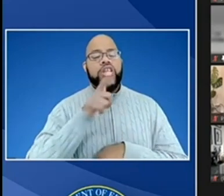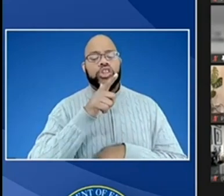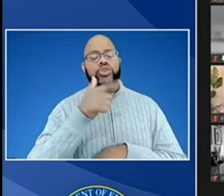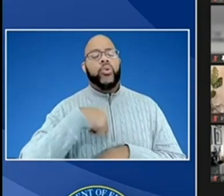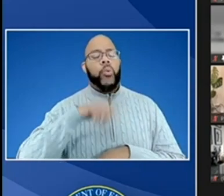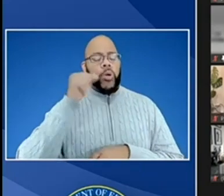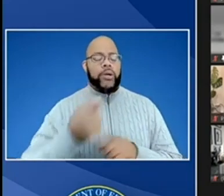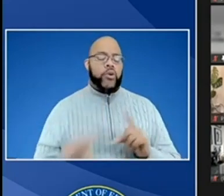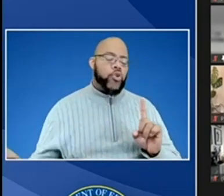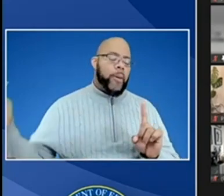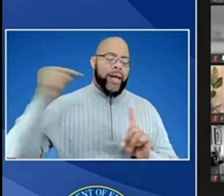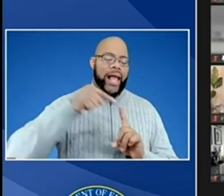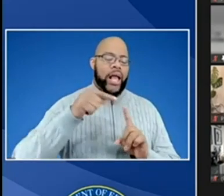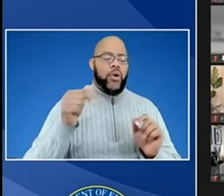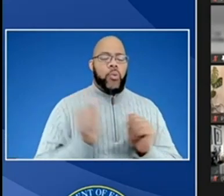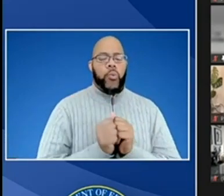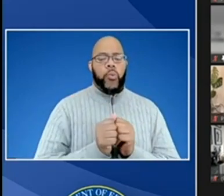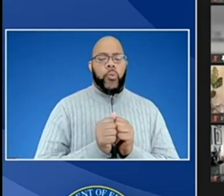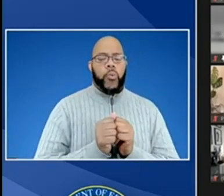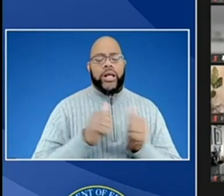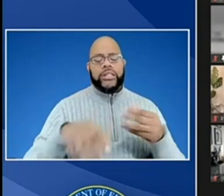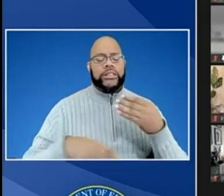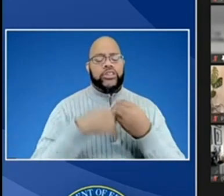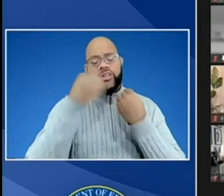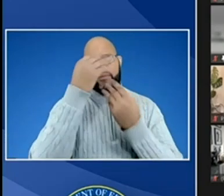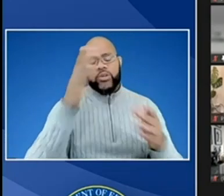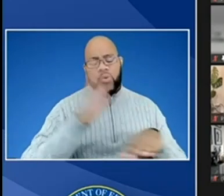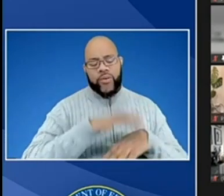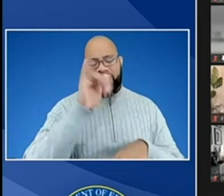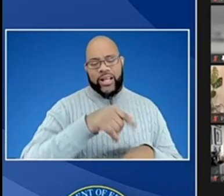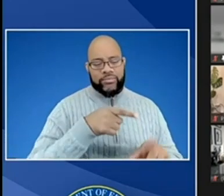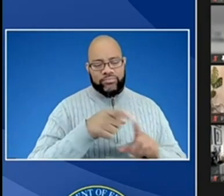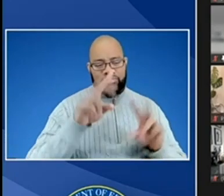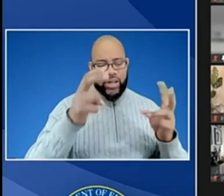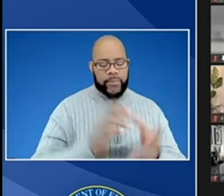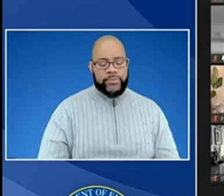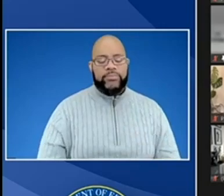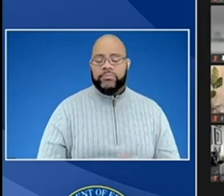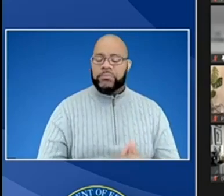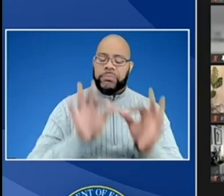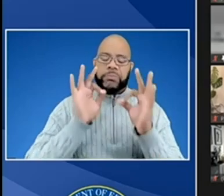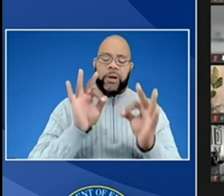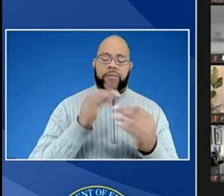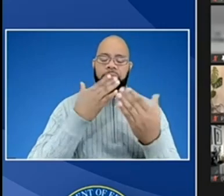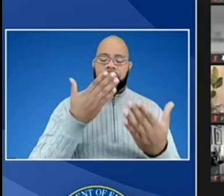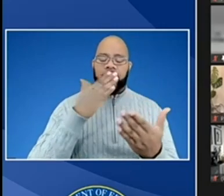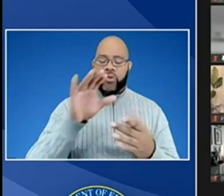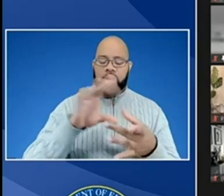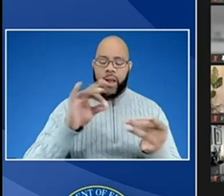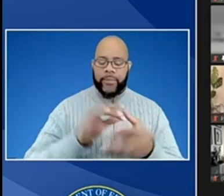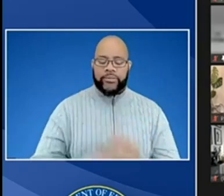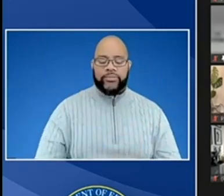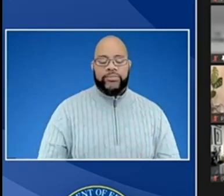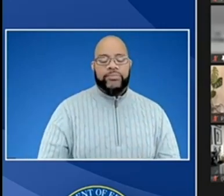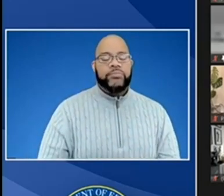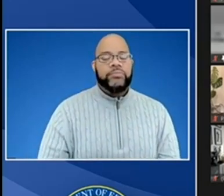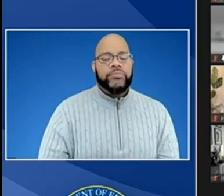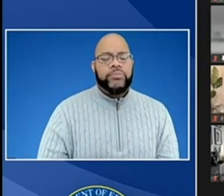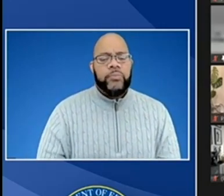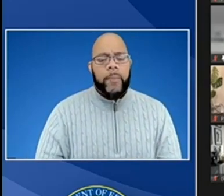will circle back with any additional information on that. Thank Perfect. You for your comments. Yes, thank you.